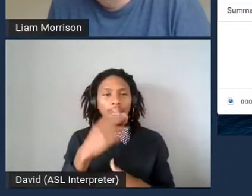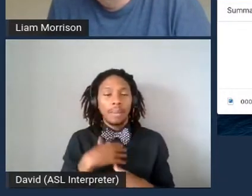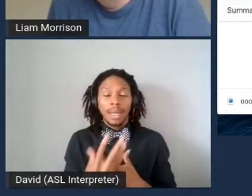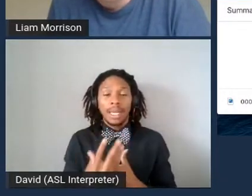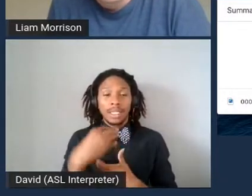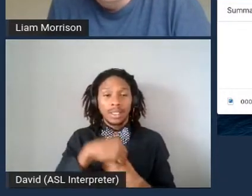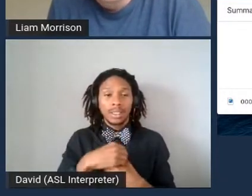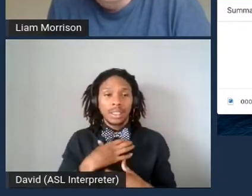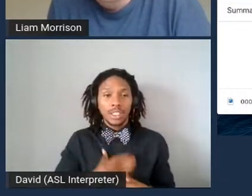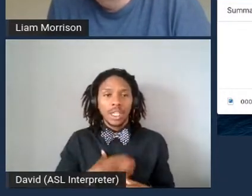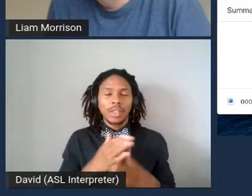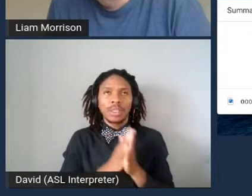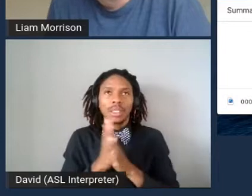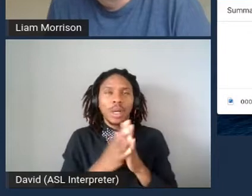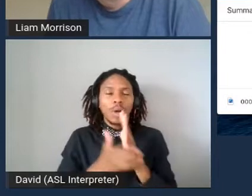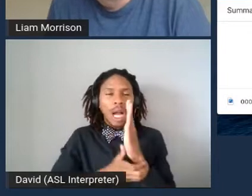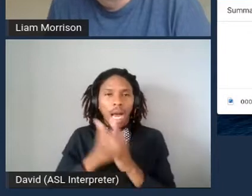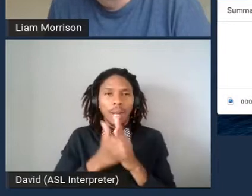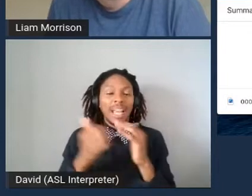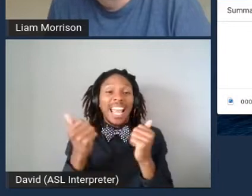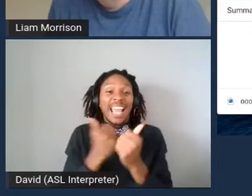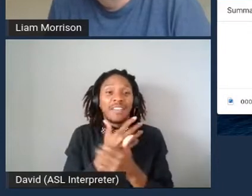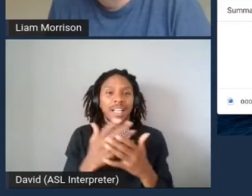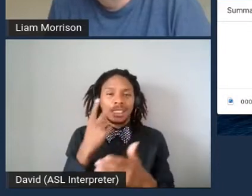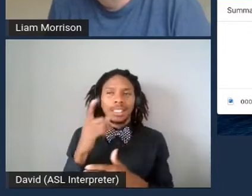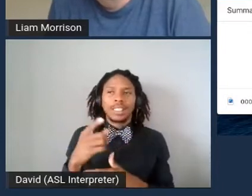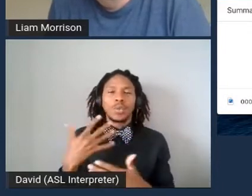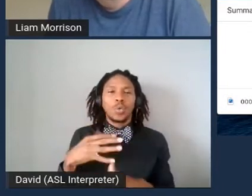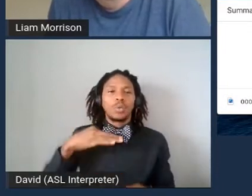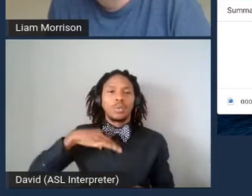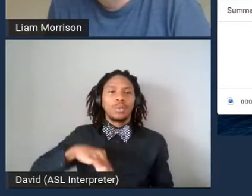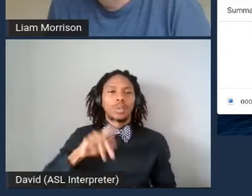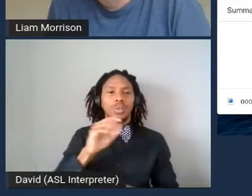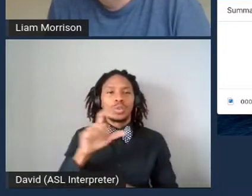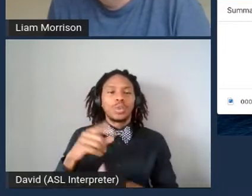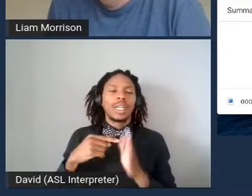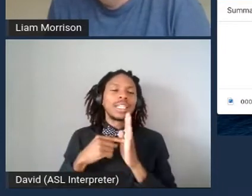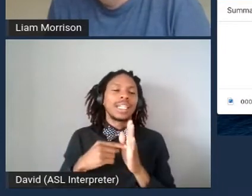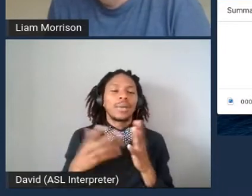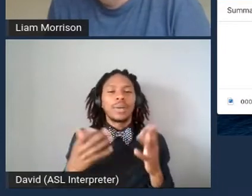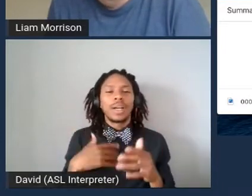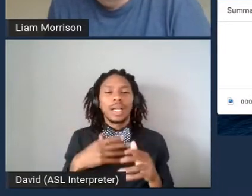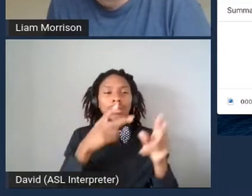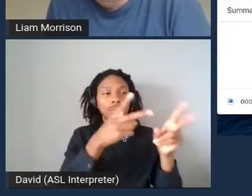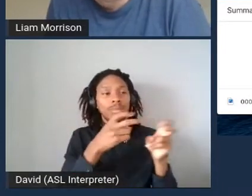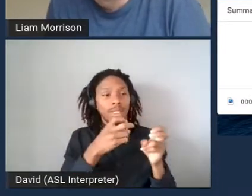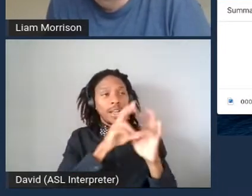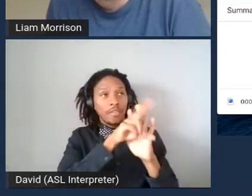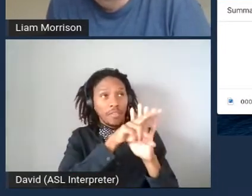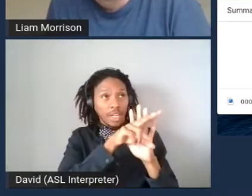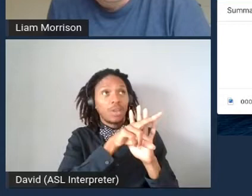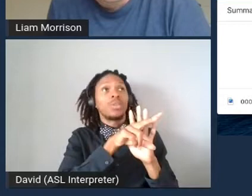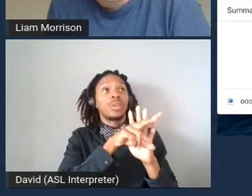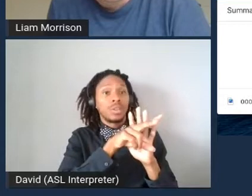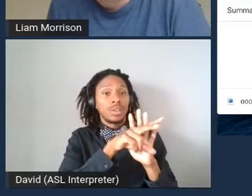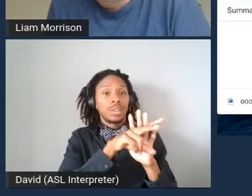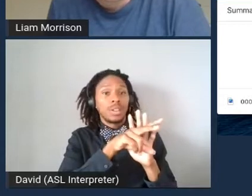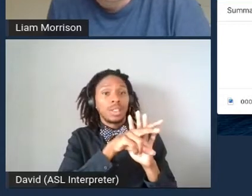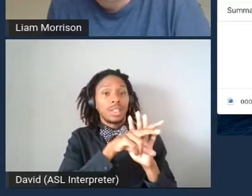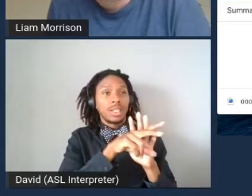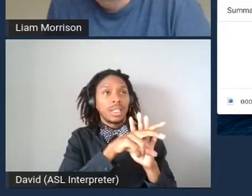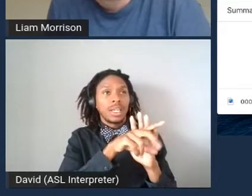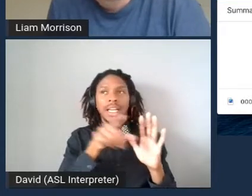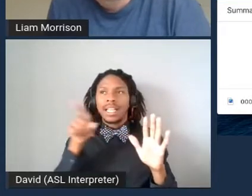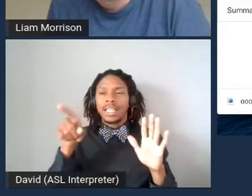to automate everything sees this as a very useful tool. For example, I can take a video, and this tool can